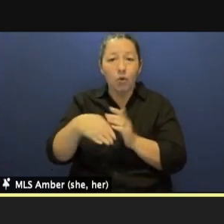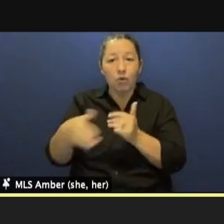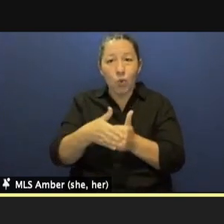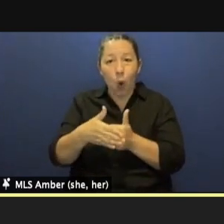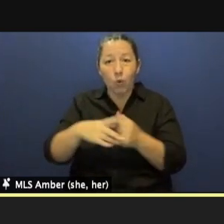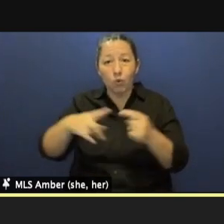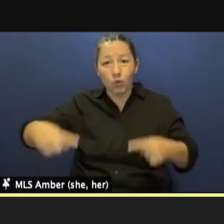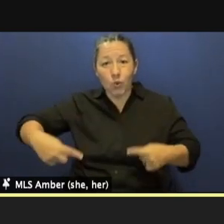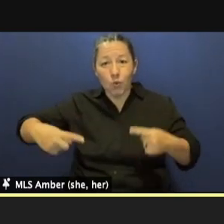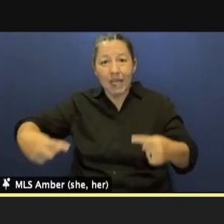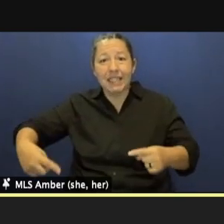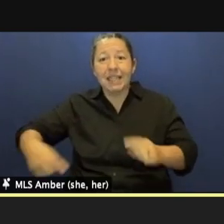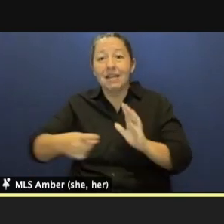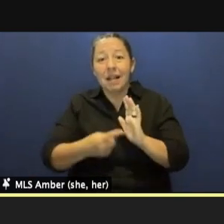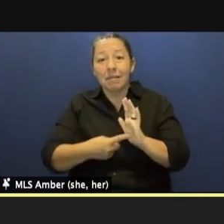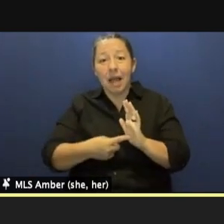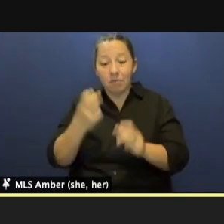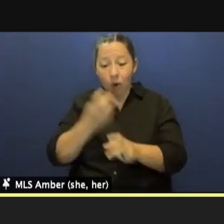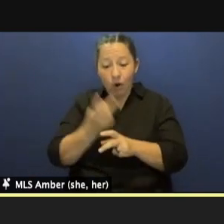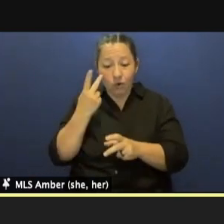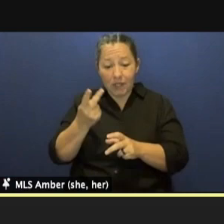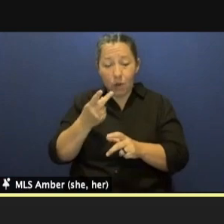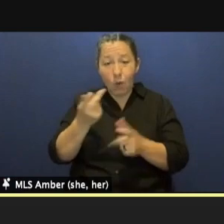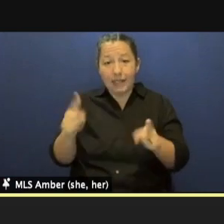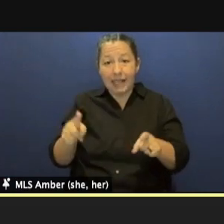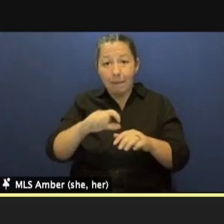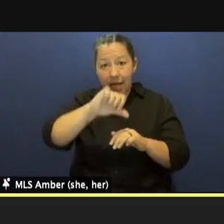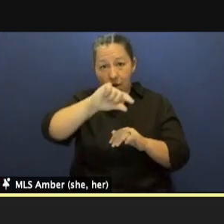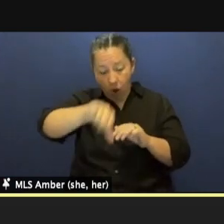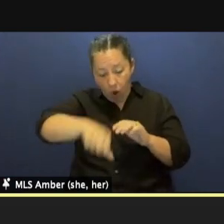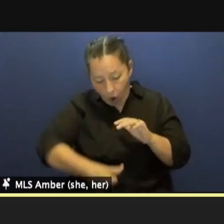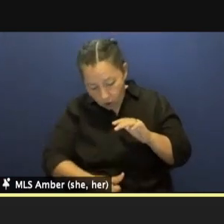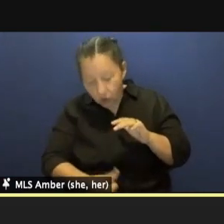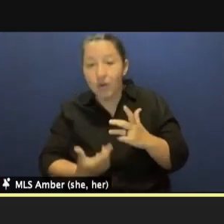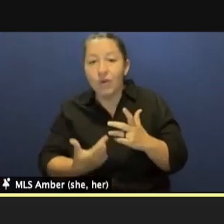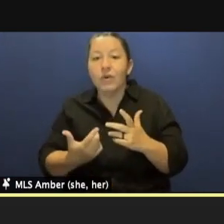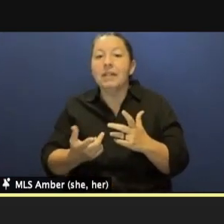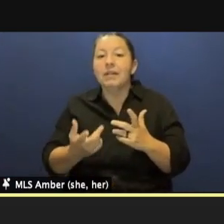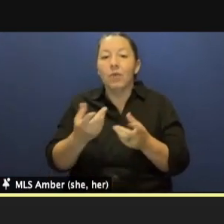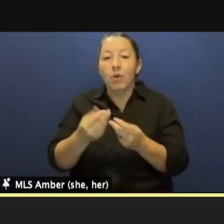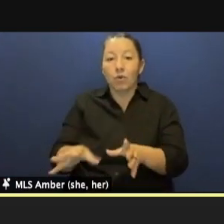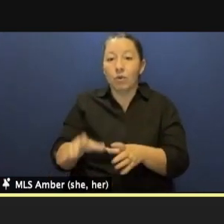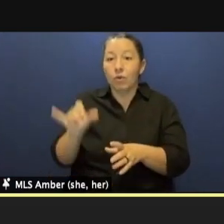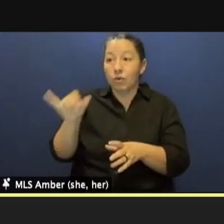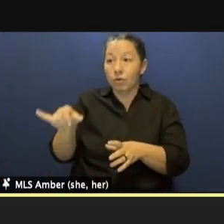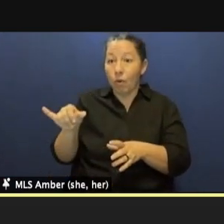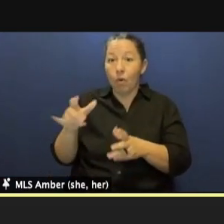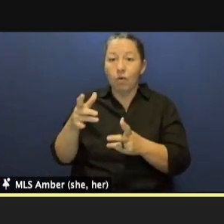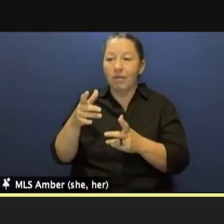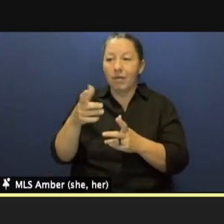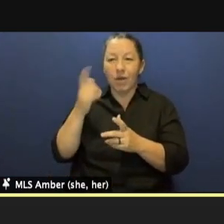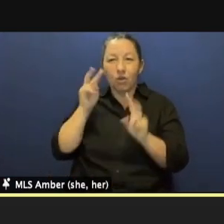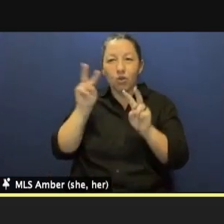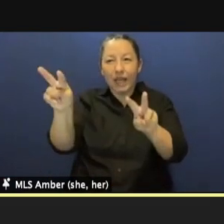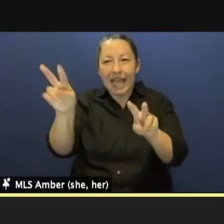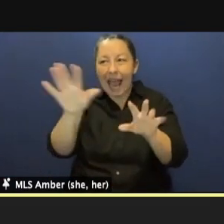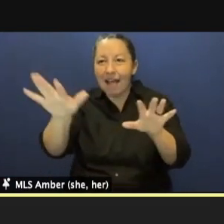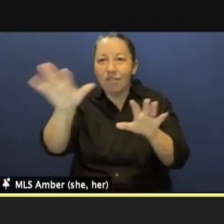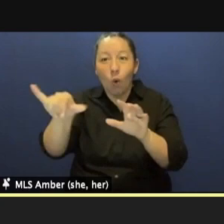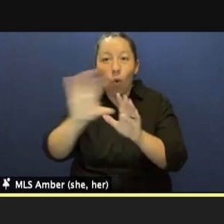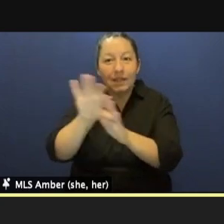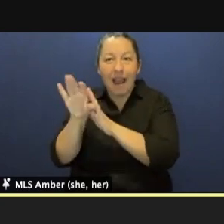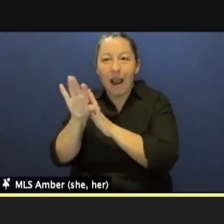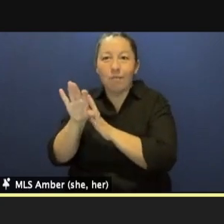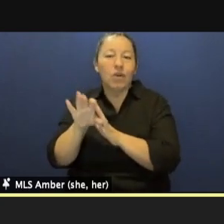what's happening underneath you when you're using your nav cams to look out ahead. And so we have cameras down below